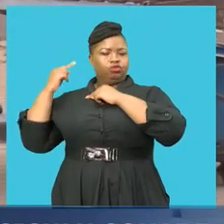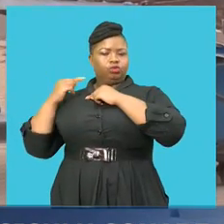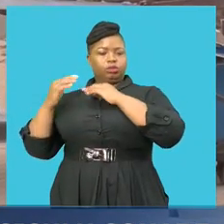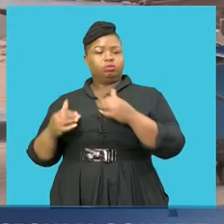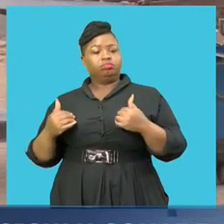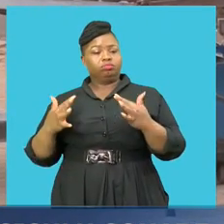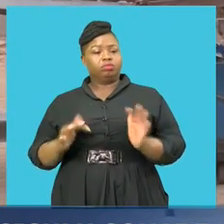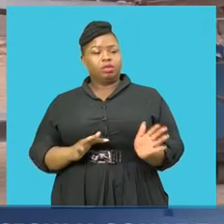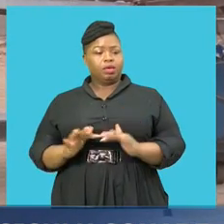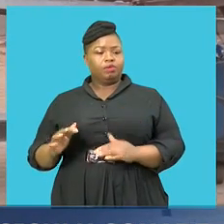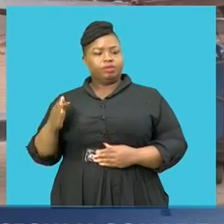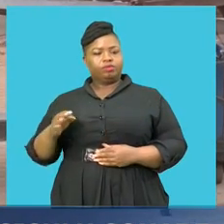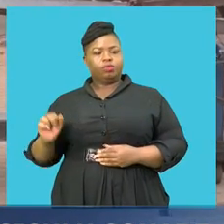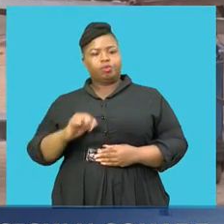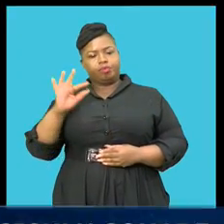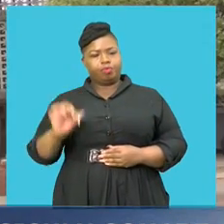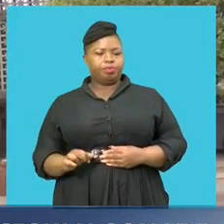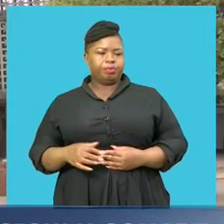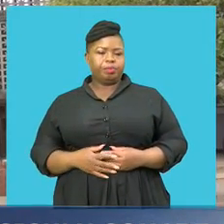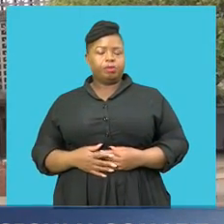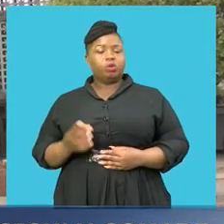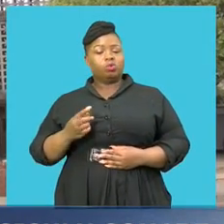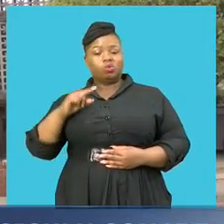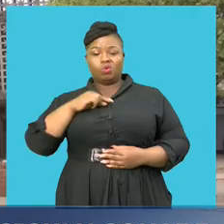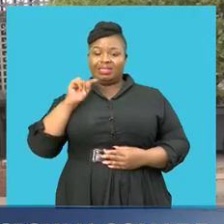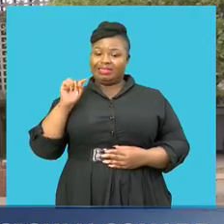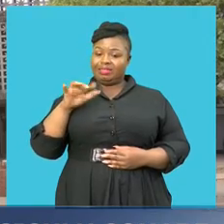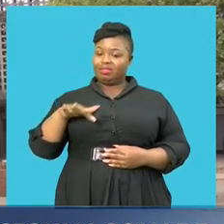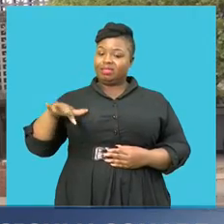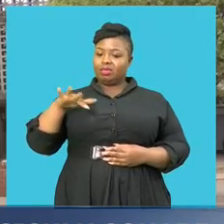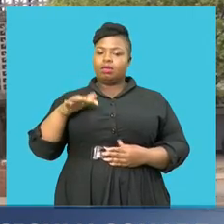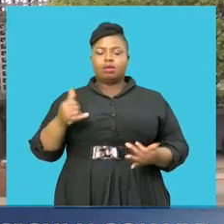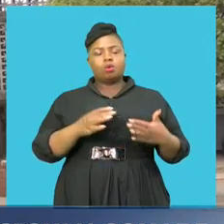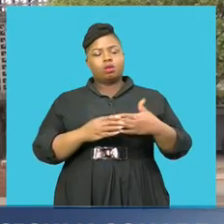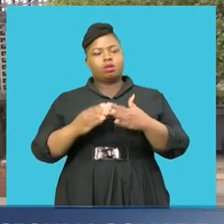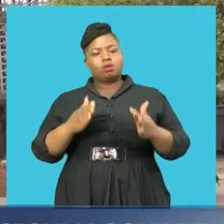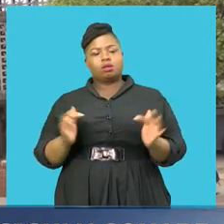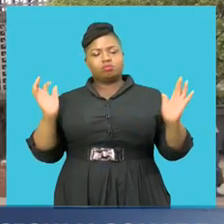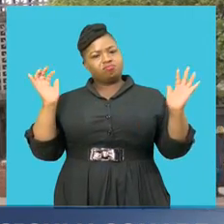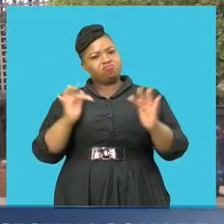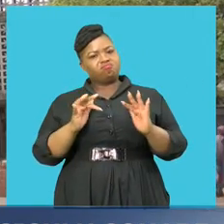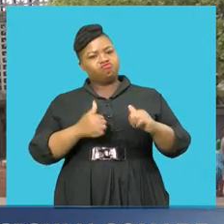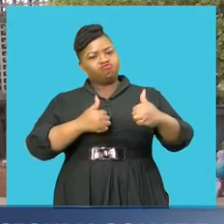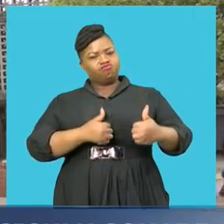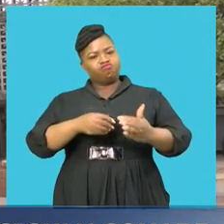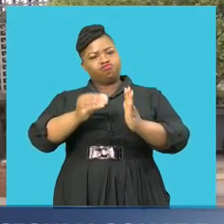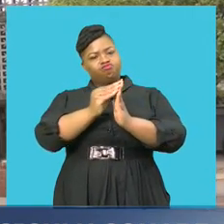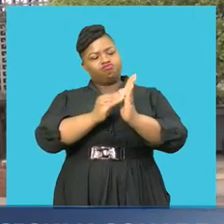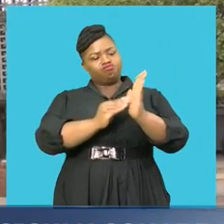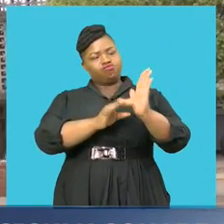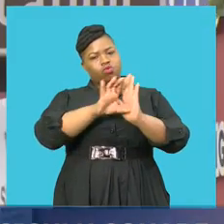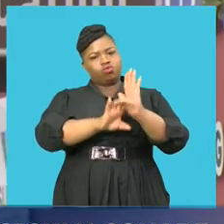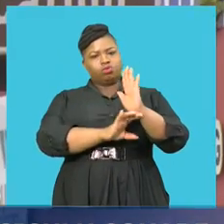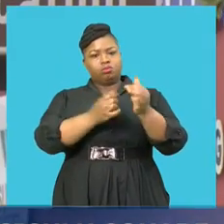nesiqalo sezwe elisha laseNingizimu Afrika njengoba ke indawo lapho abaholi bahlala khona phansi ukushicilela